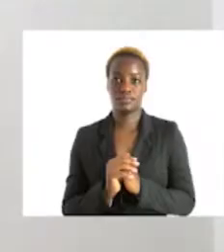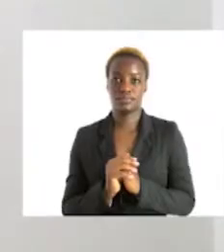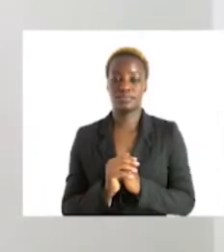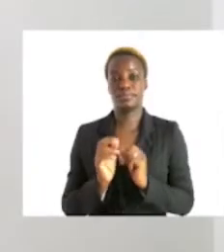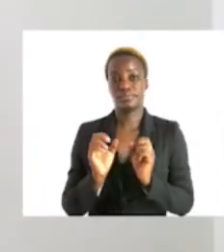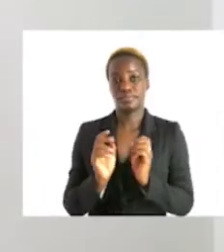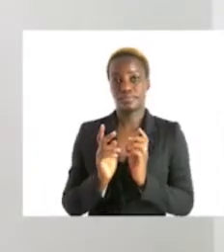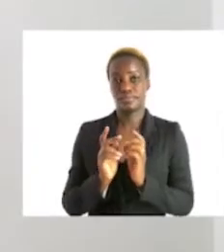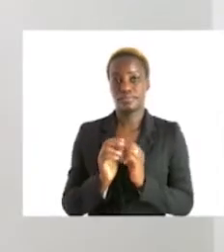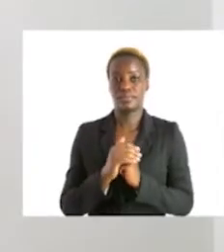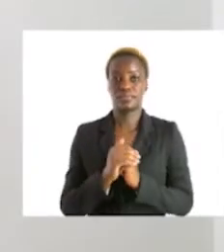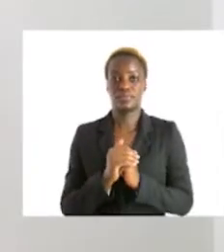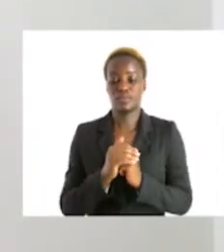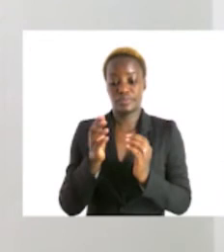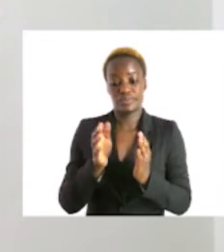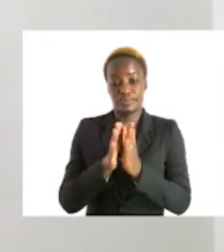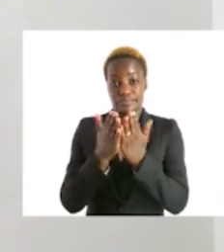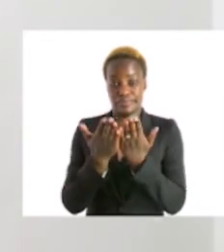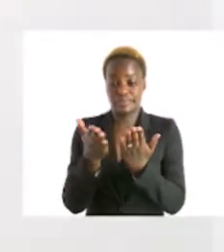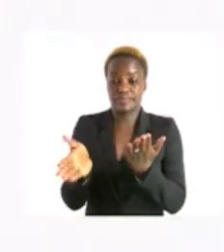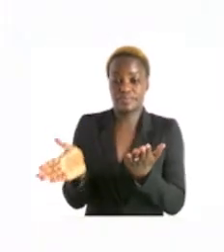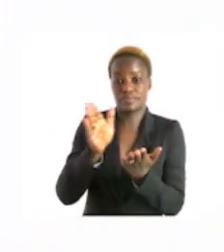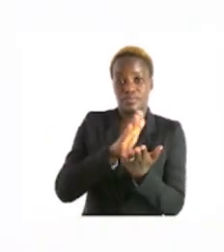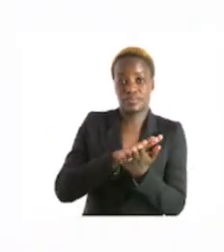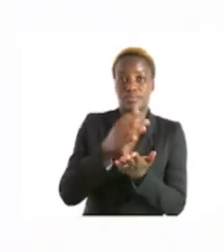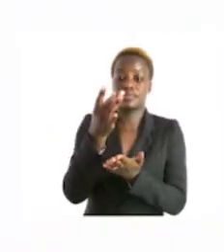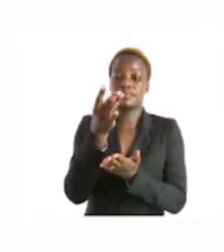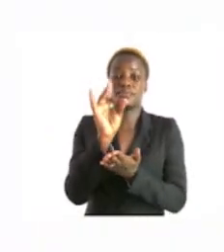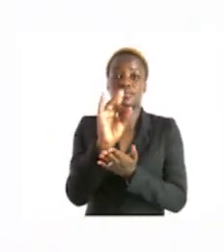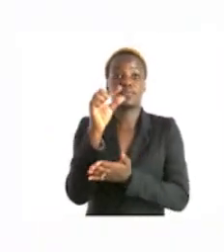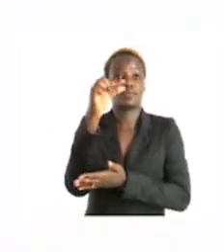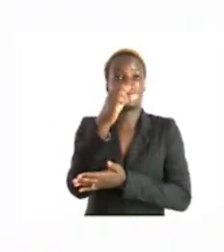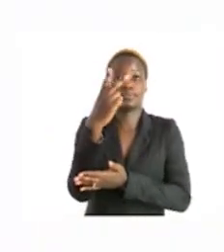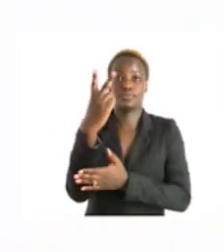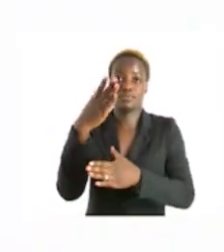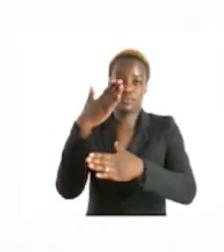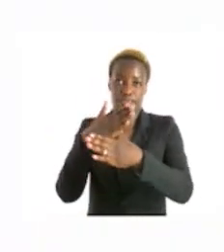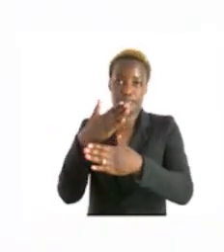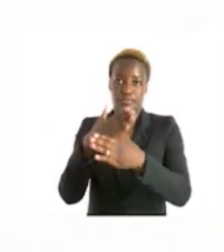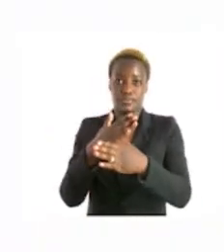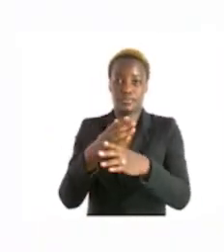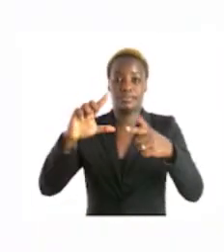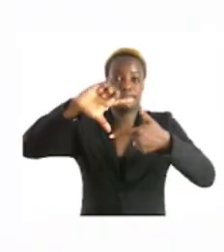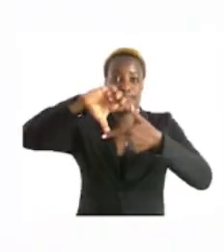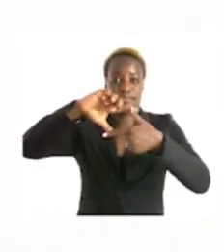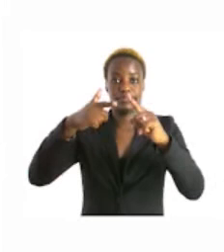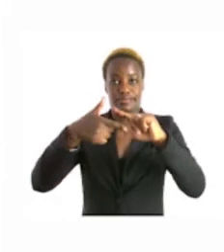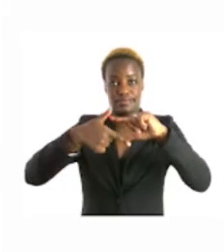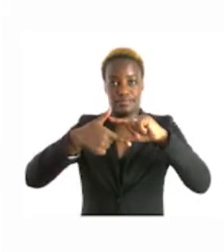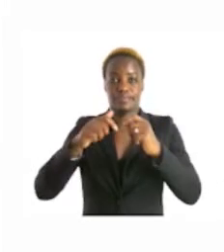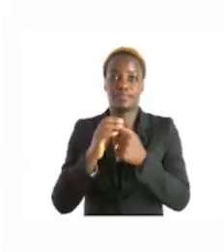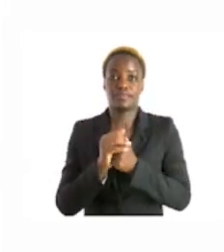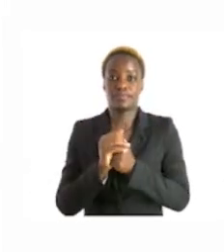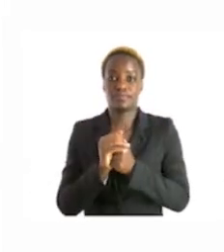Okay, let us quickly turn to page 8, grade 2 level geometry. Now, before